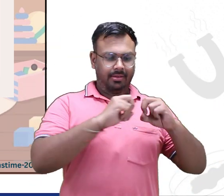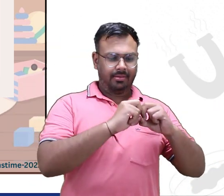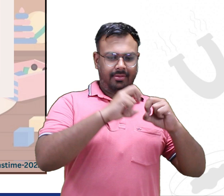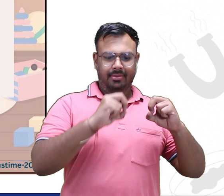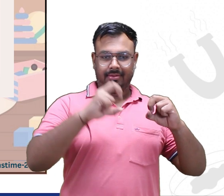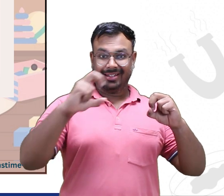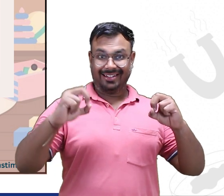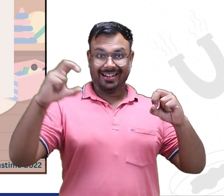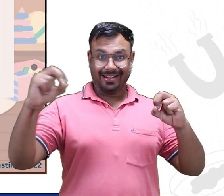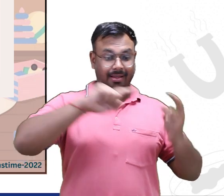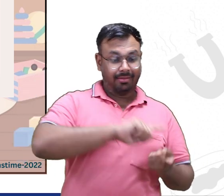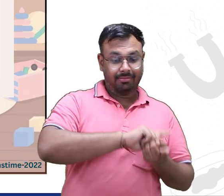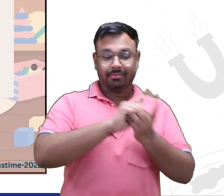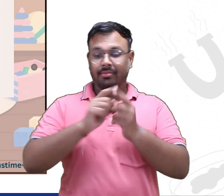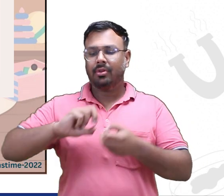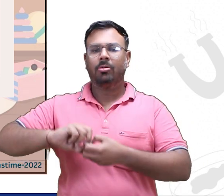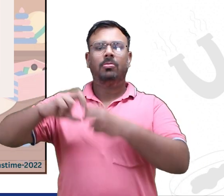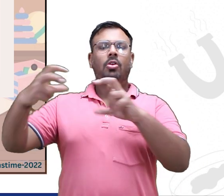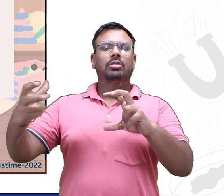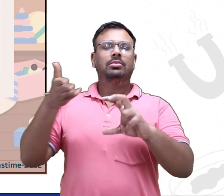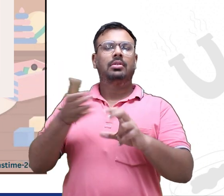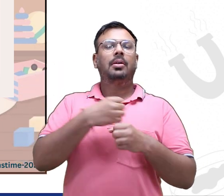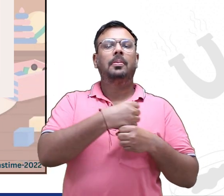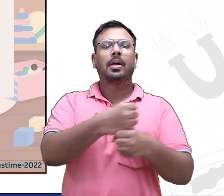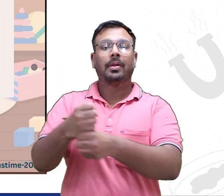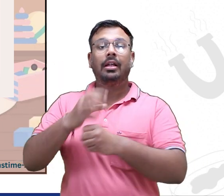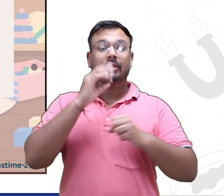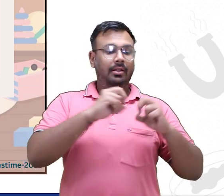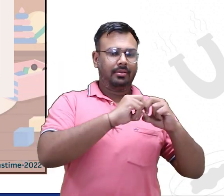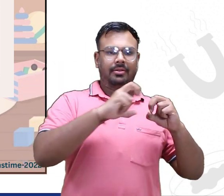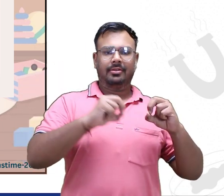Proteins are made up of amino acids.